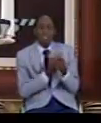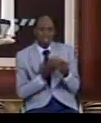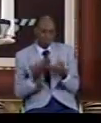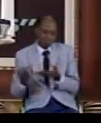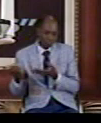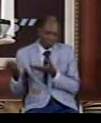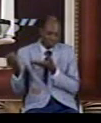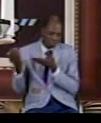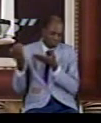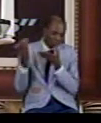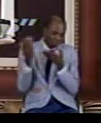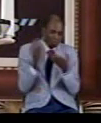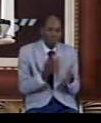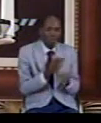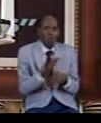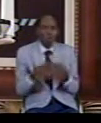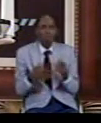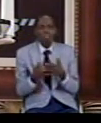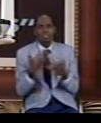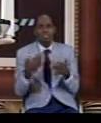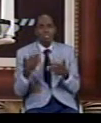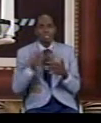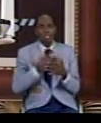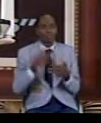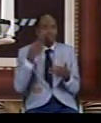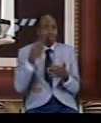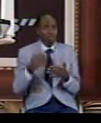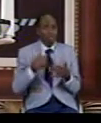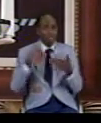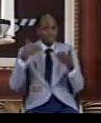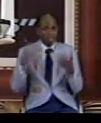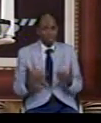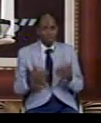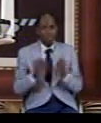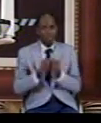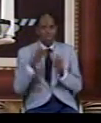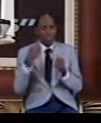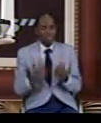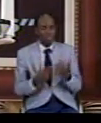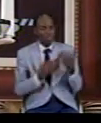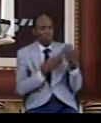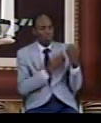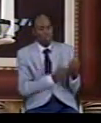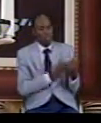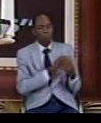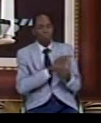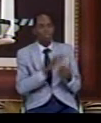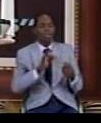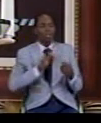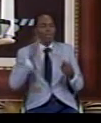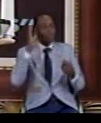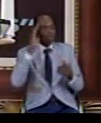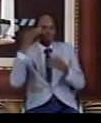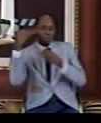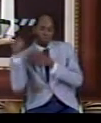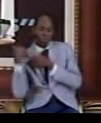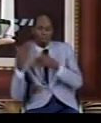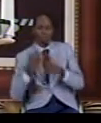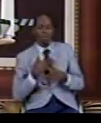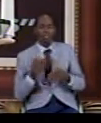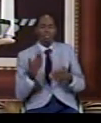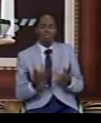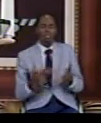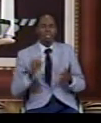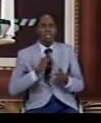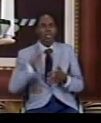all their luggages. And so me now, with the boldness and the courage, I will carry my load. I said I